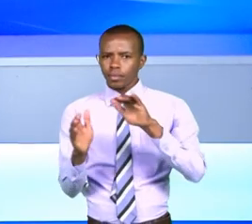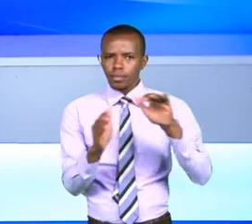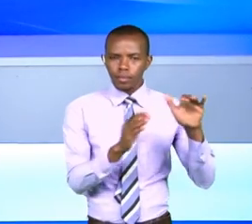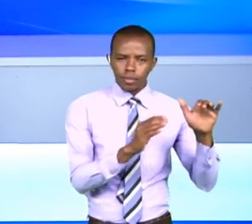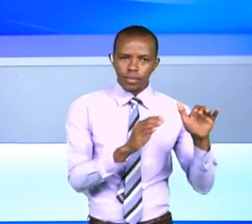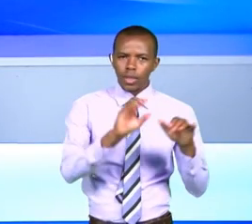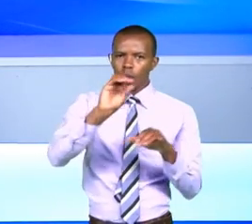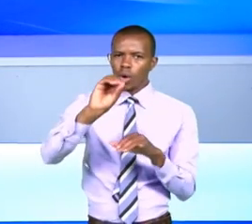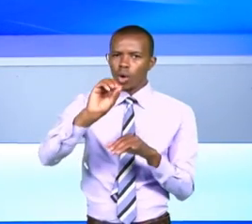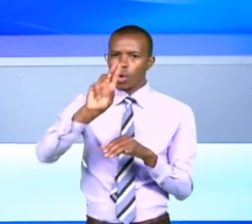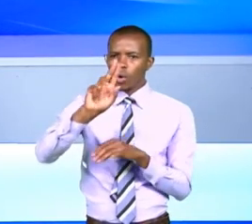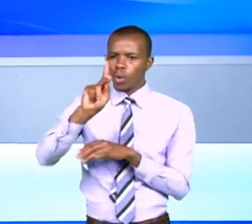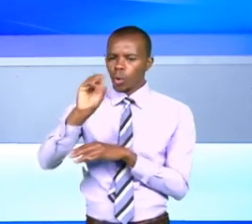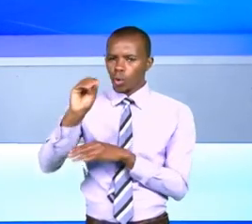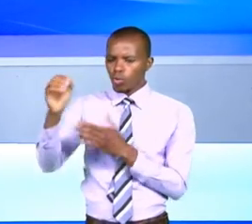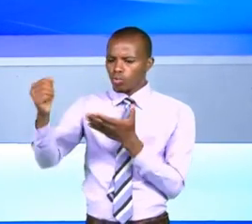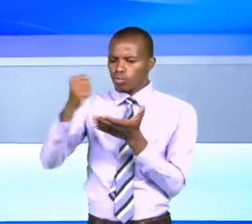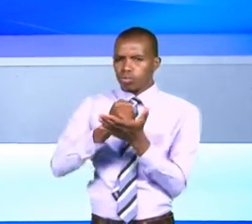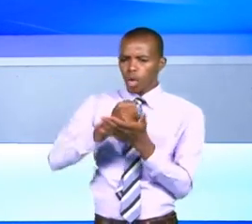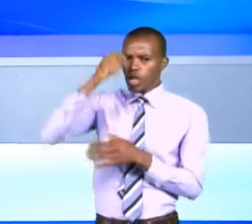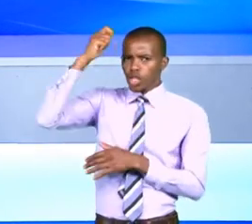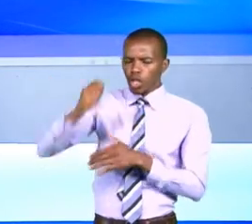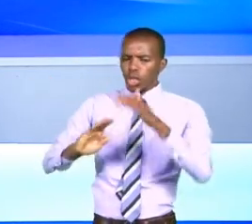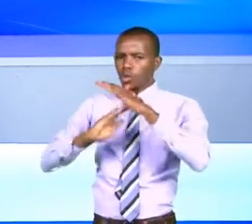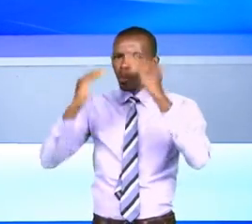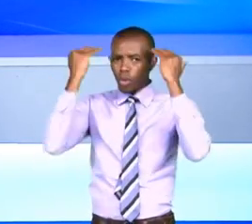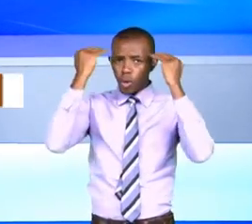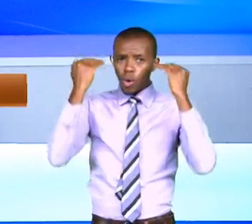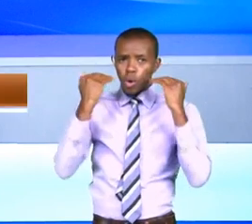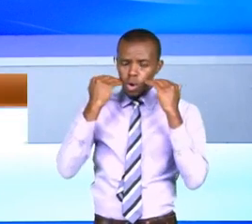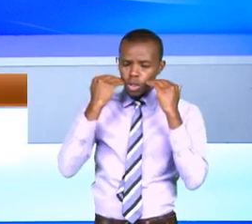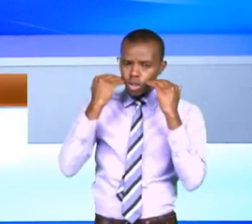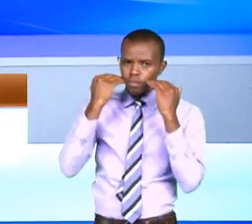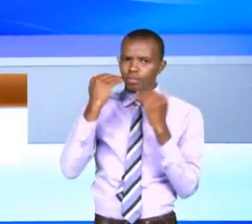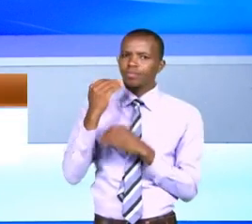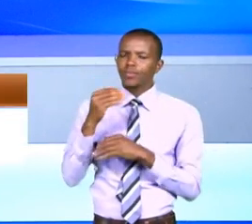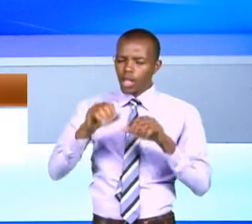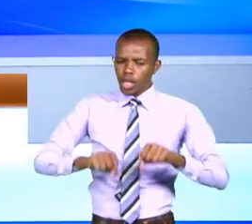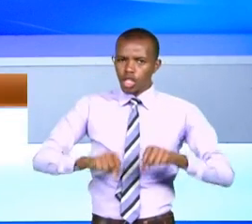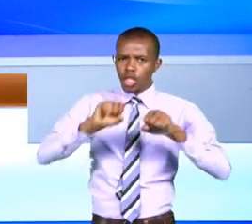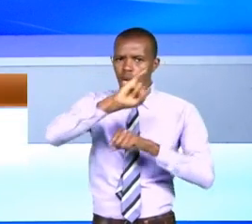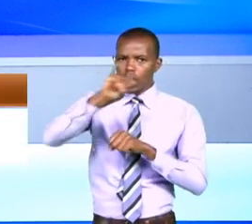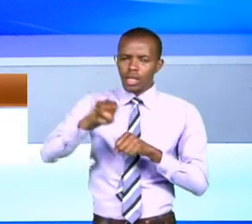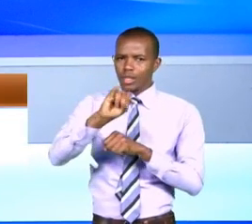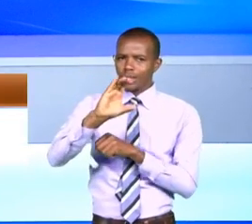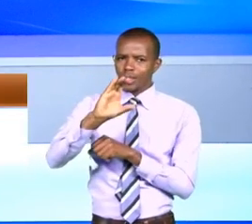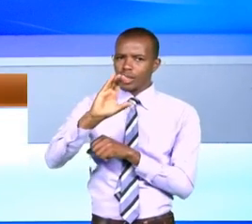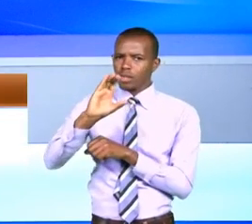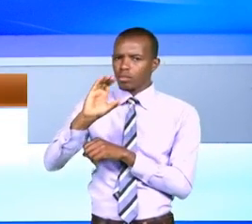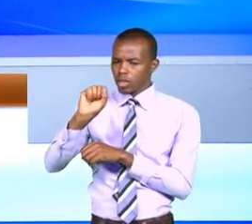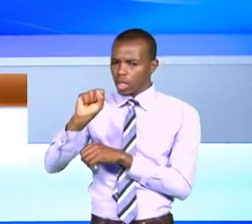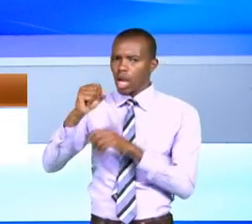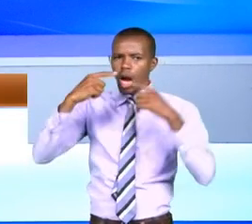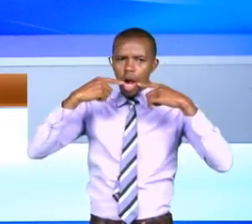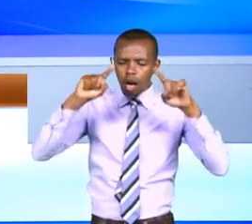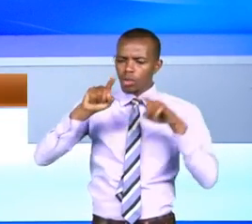William Ouko Okello has been nominated as the judge of the Supreme Court. The JSC chair, Professor Olive Mugenda, has announced.